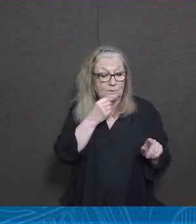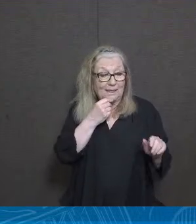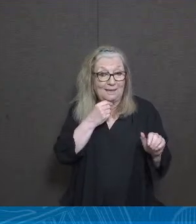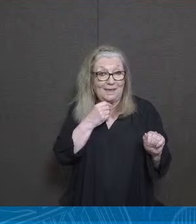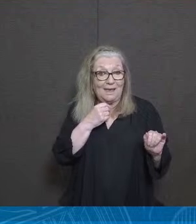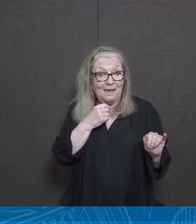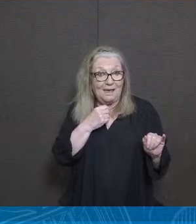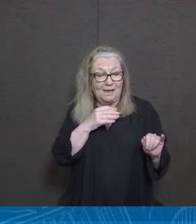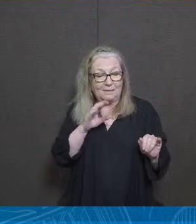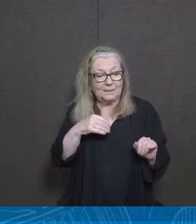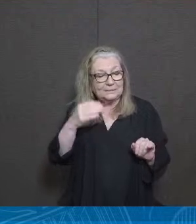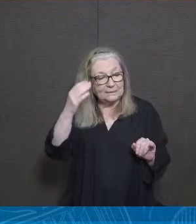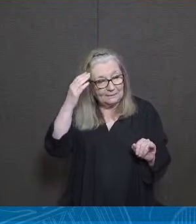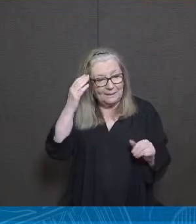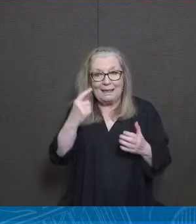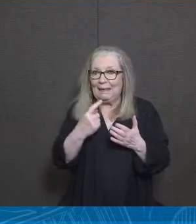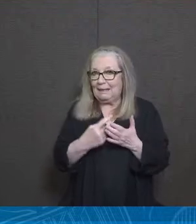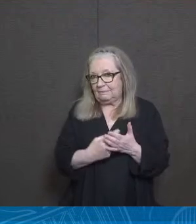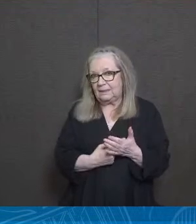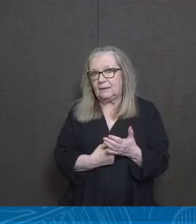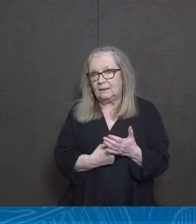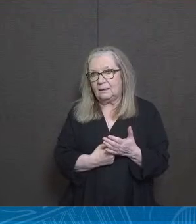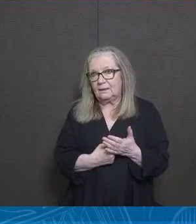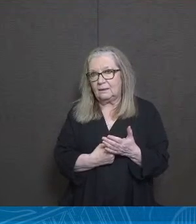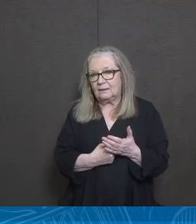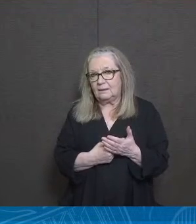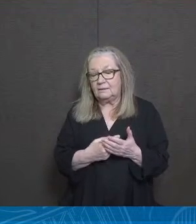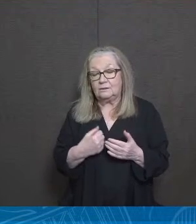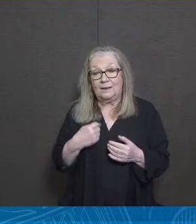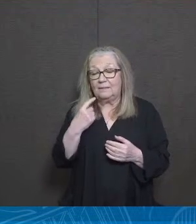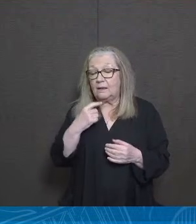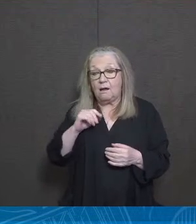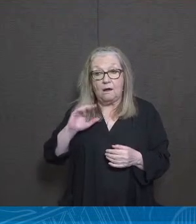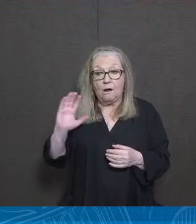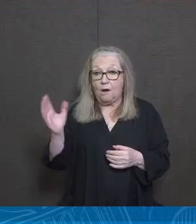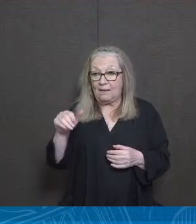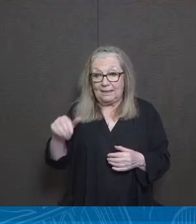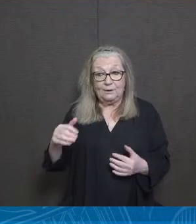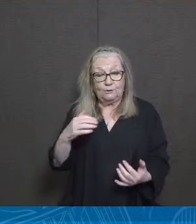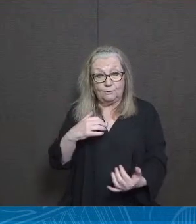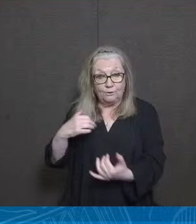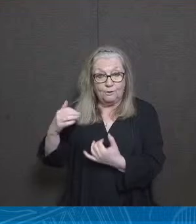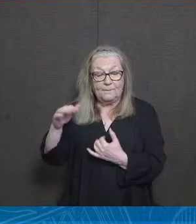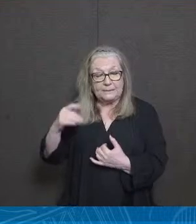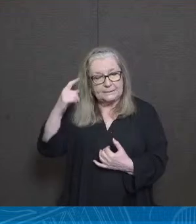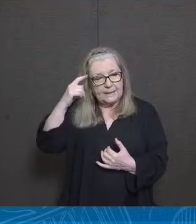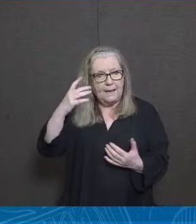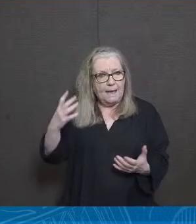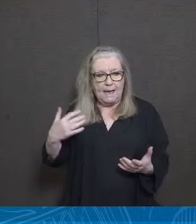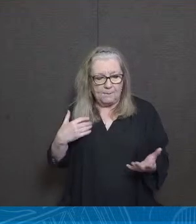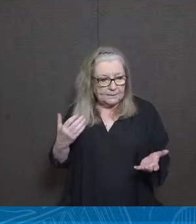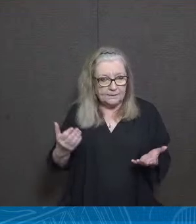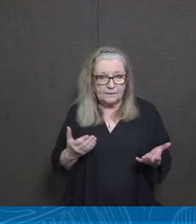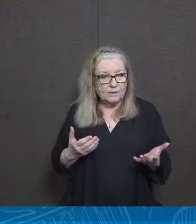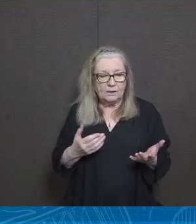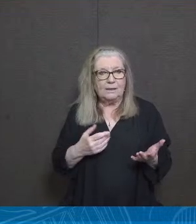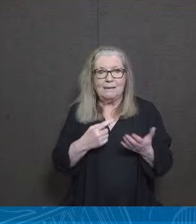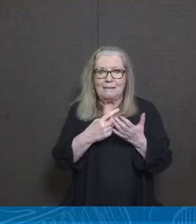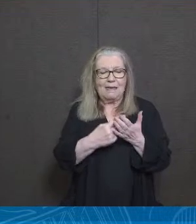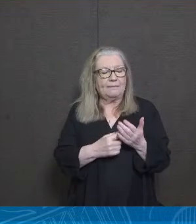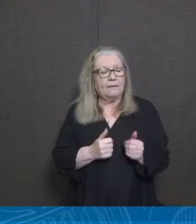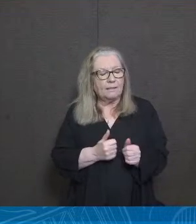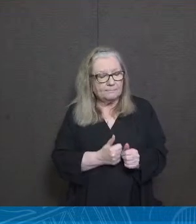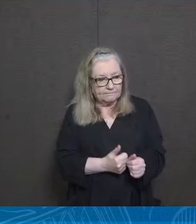about the ethical use of AI. So I think that everyone here needs to contribute in order to reduce